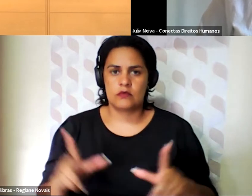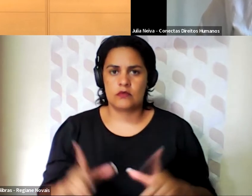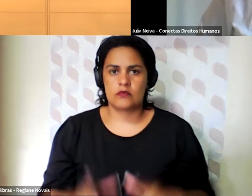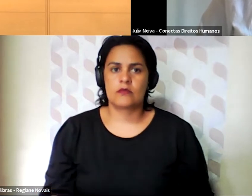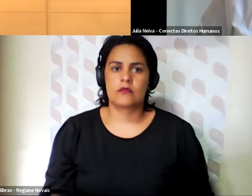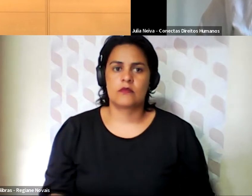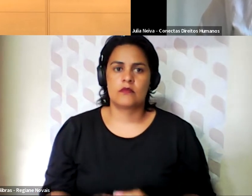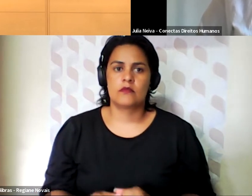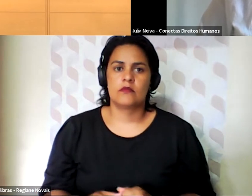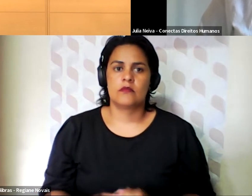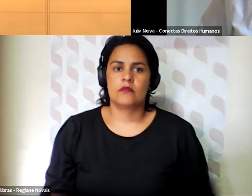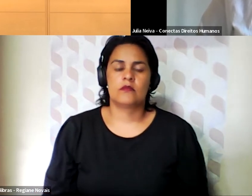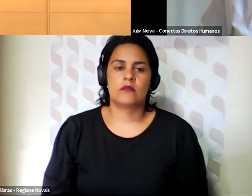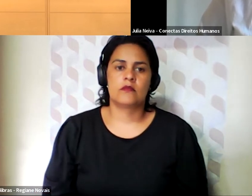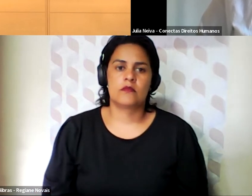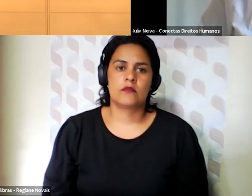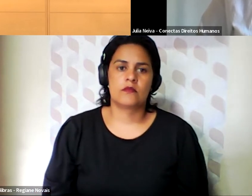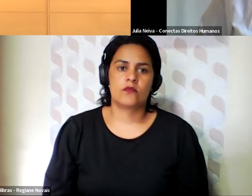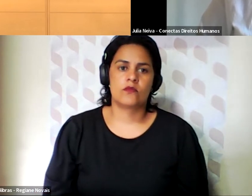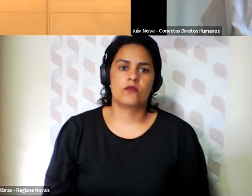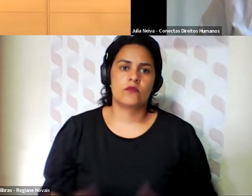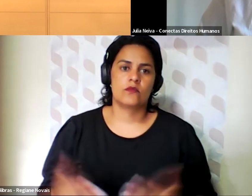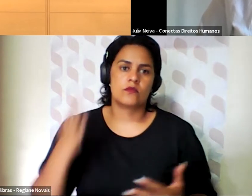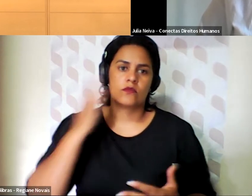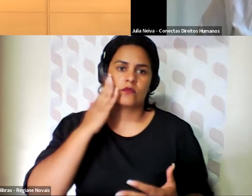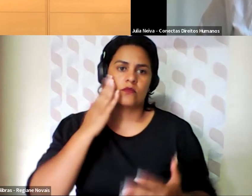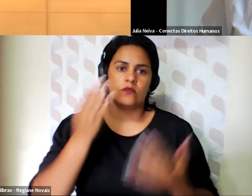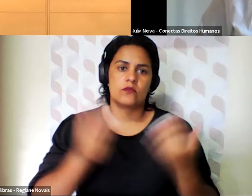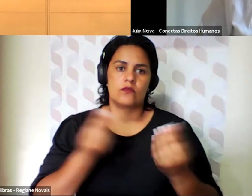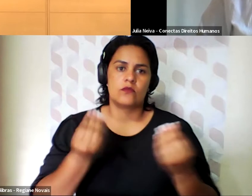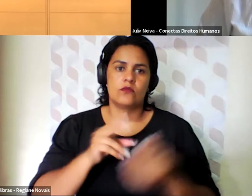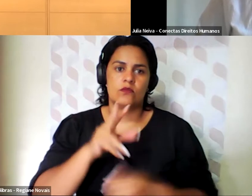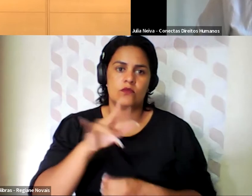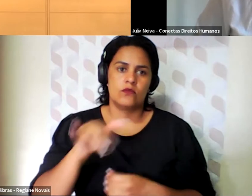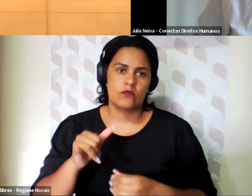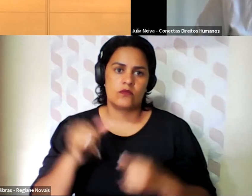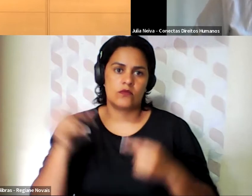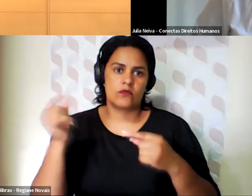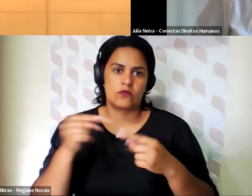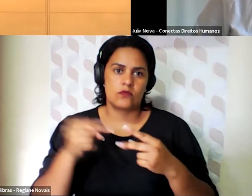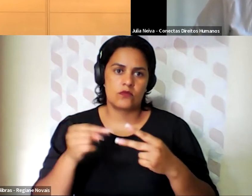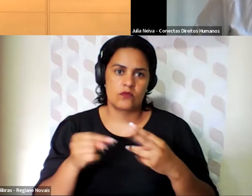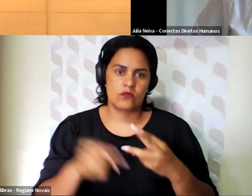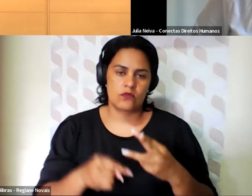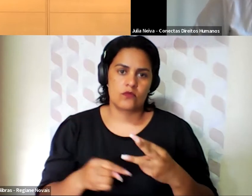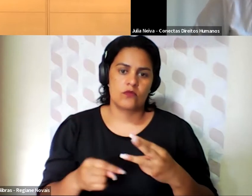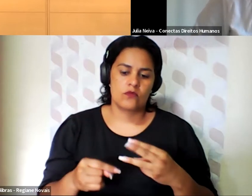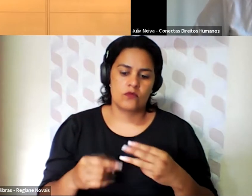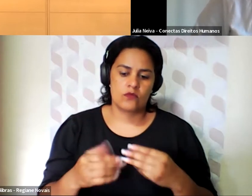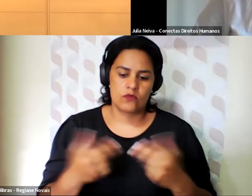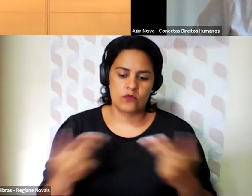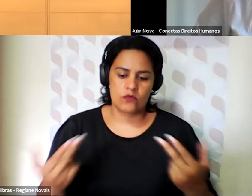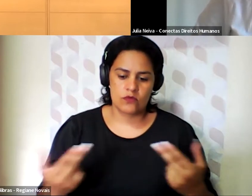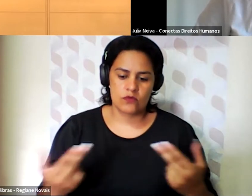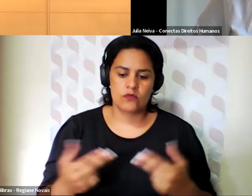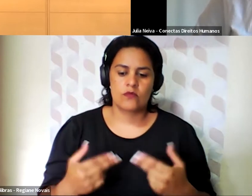to reality, but it's much more complex to apply. Brazil applies a methodology which is more simple, but of course